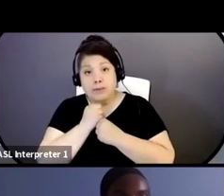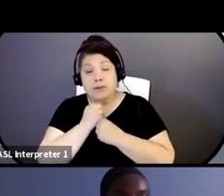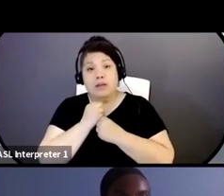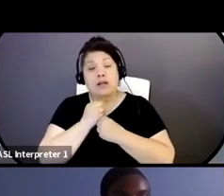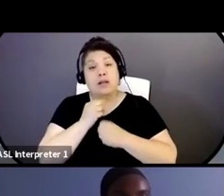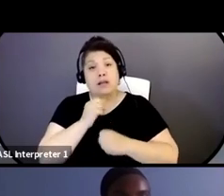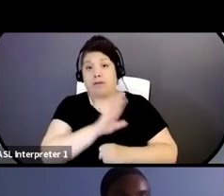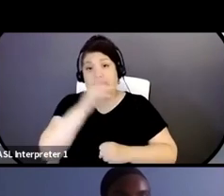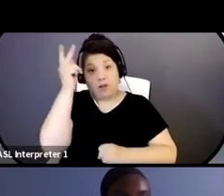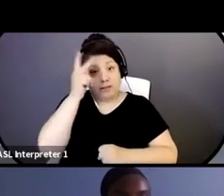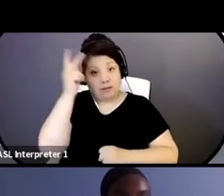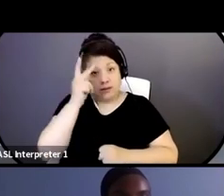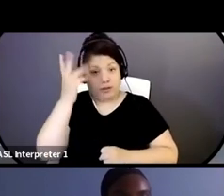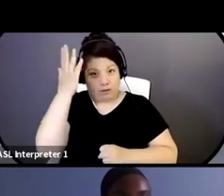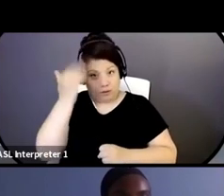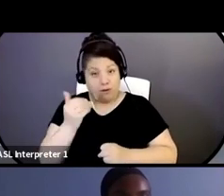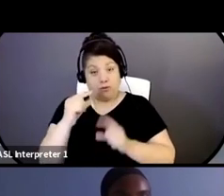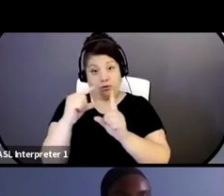because